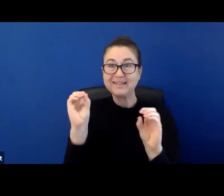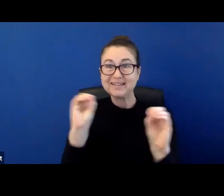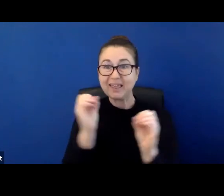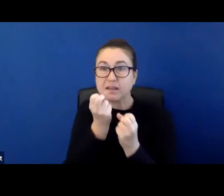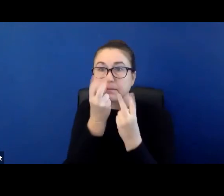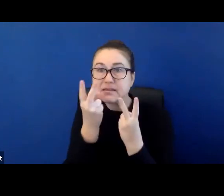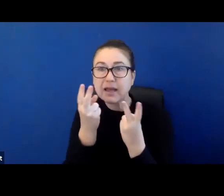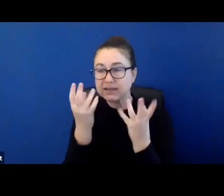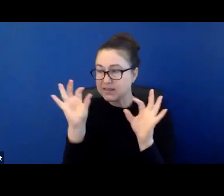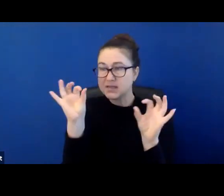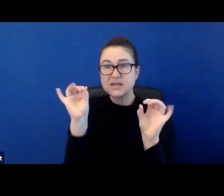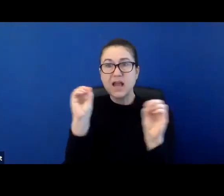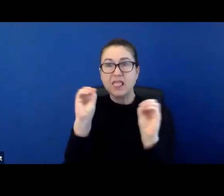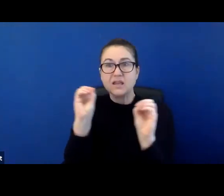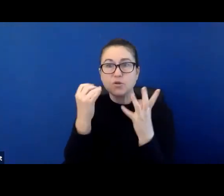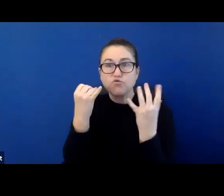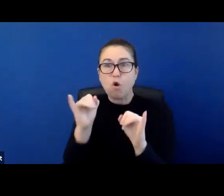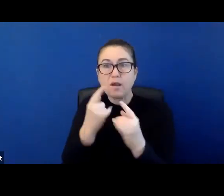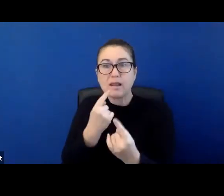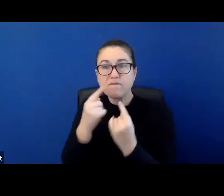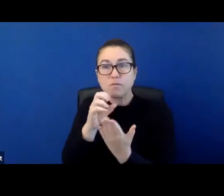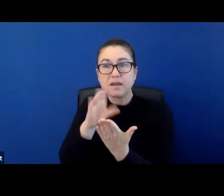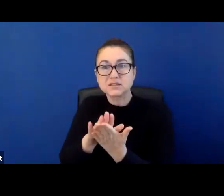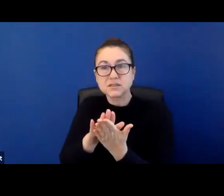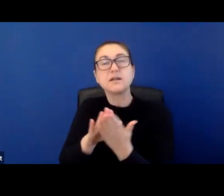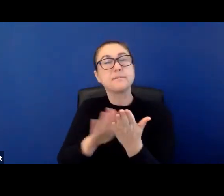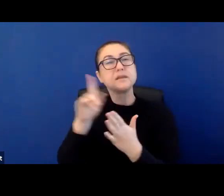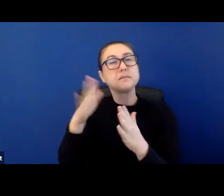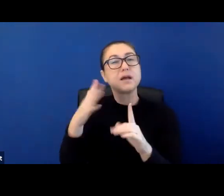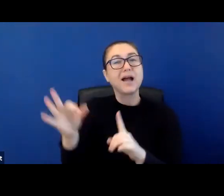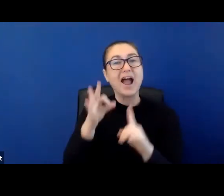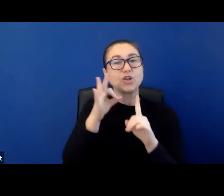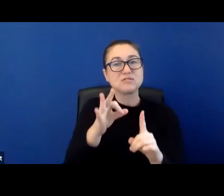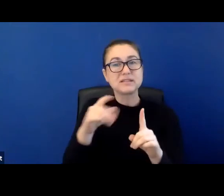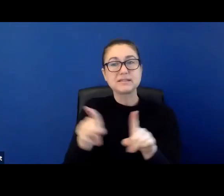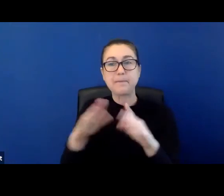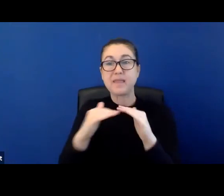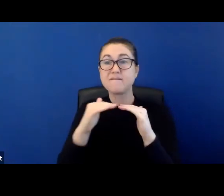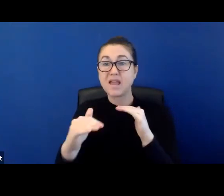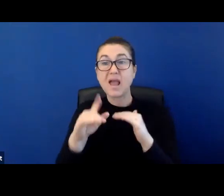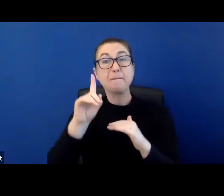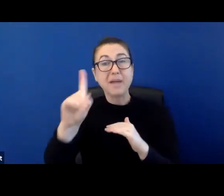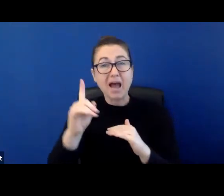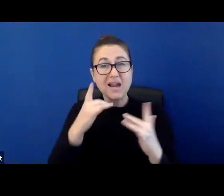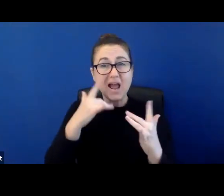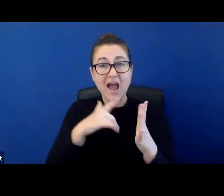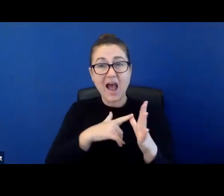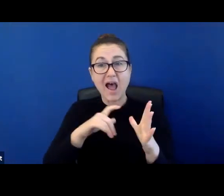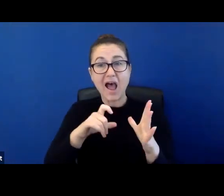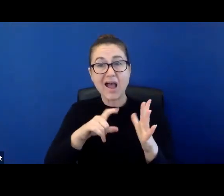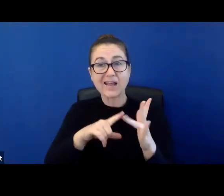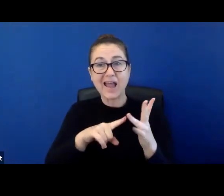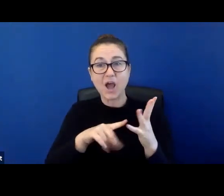biases. And so that really goes to the accuracy point and the fairness point. But accountability is also